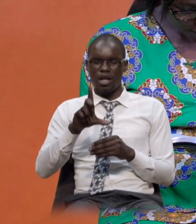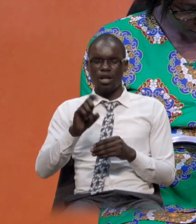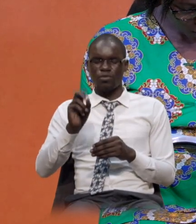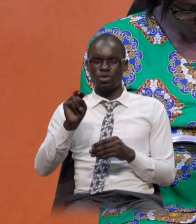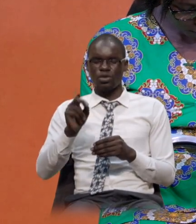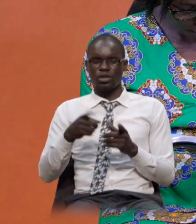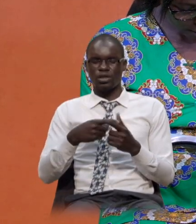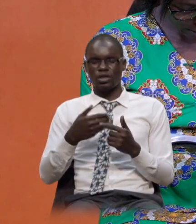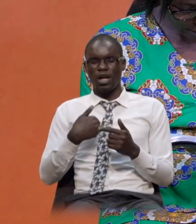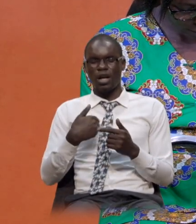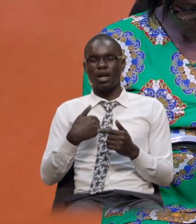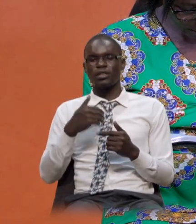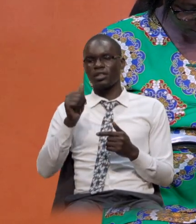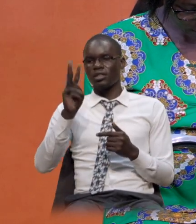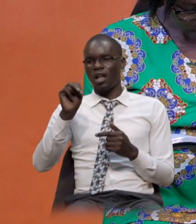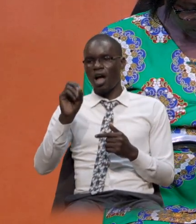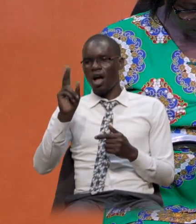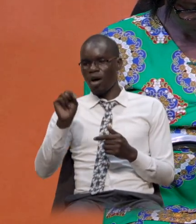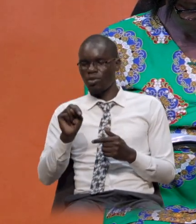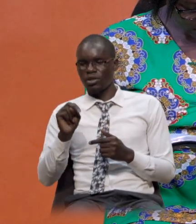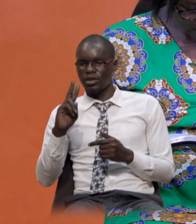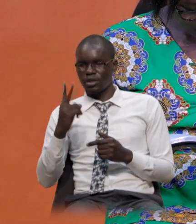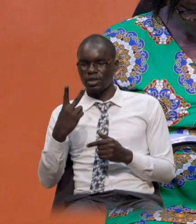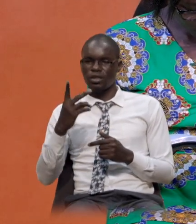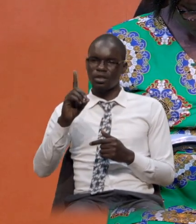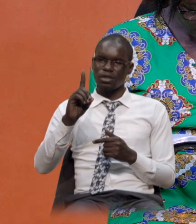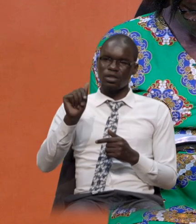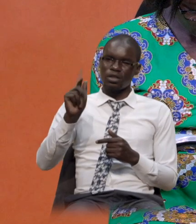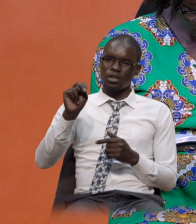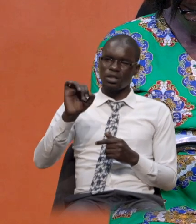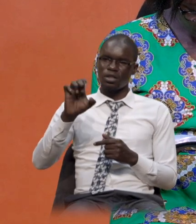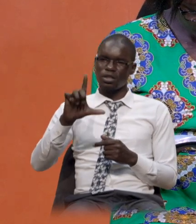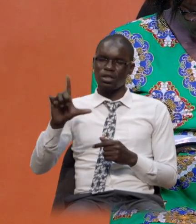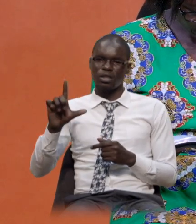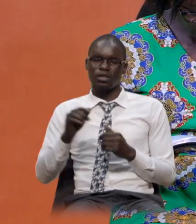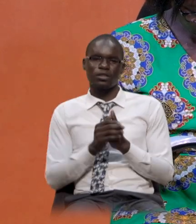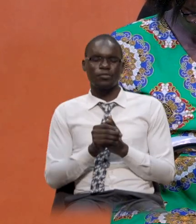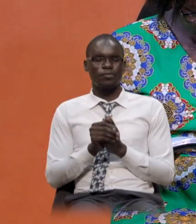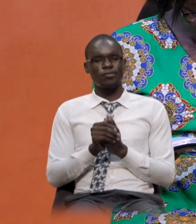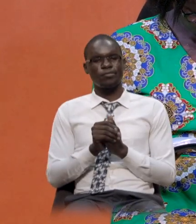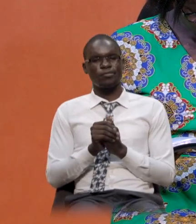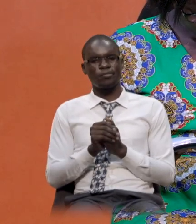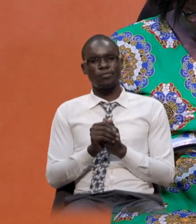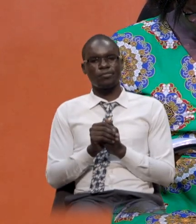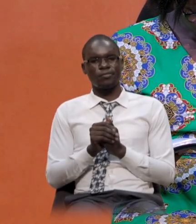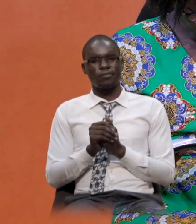of Ahinoam the Jezreelites. The second Daniel of Abigail the Carmelites.